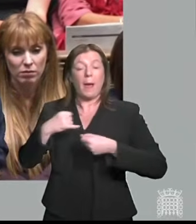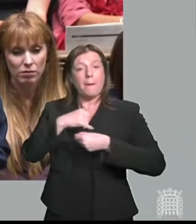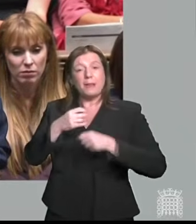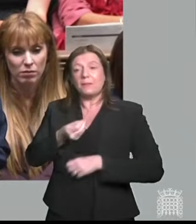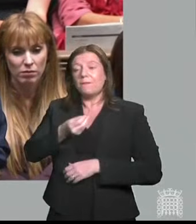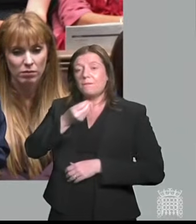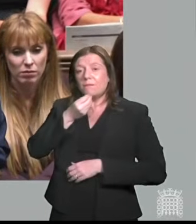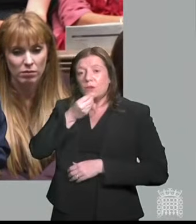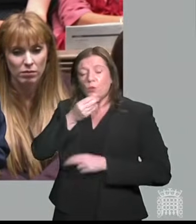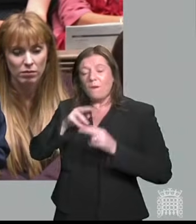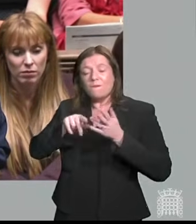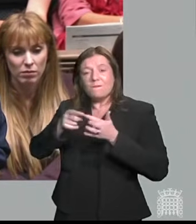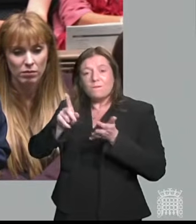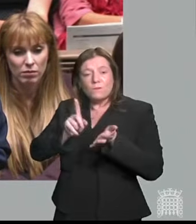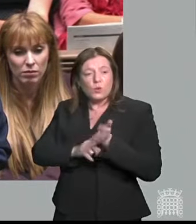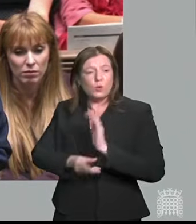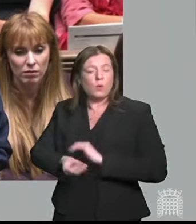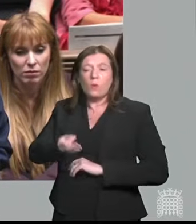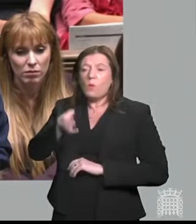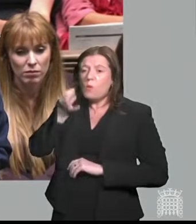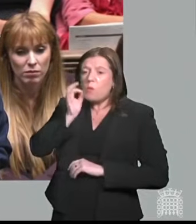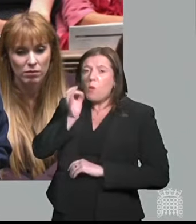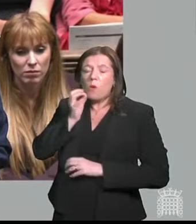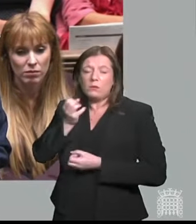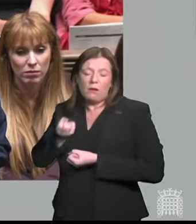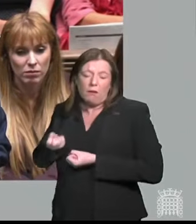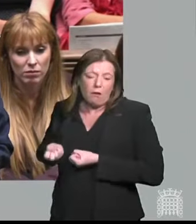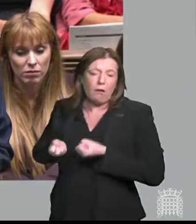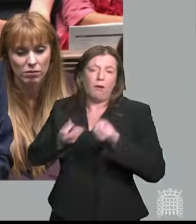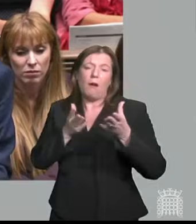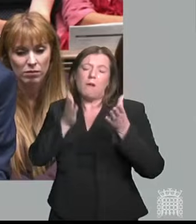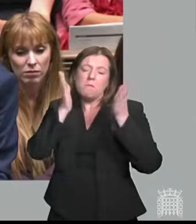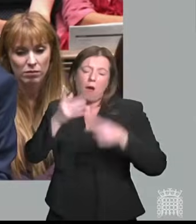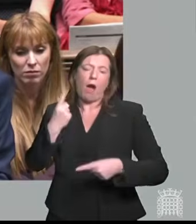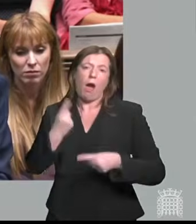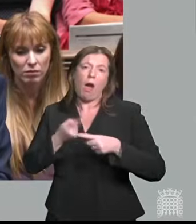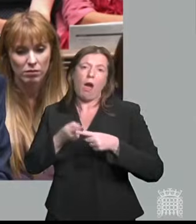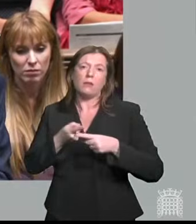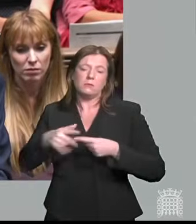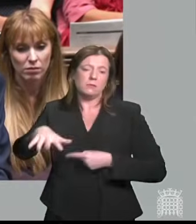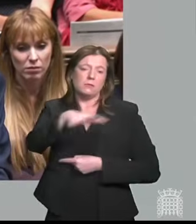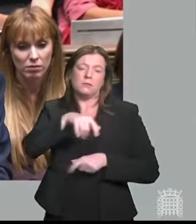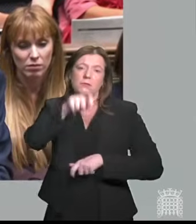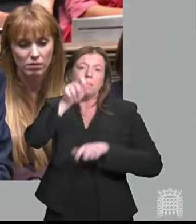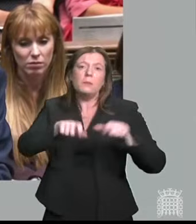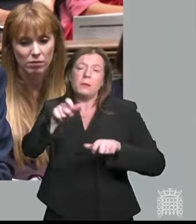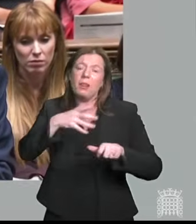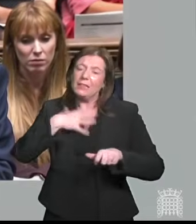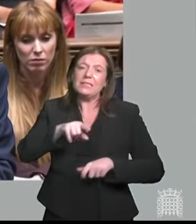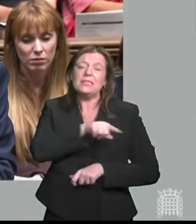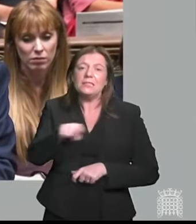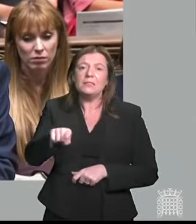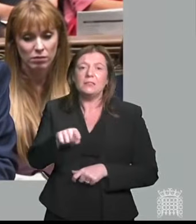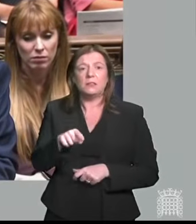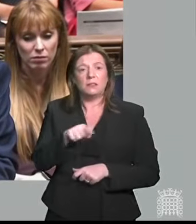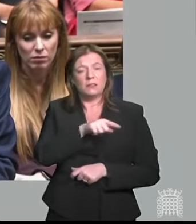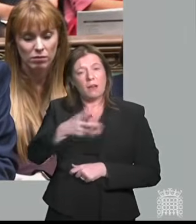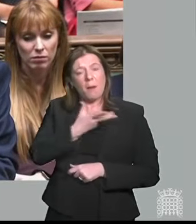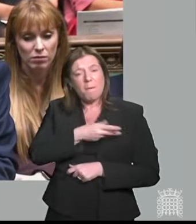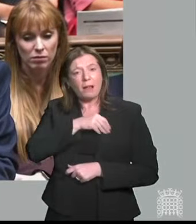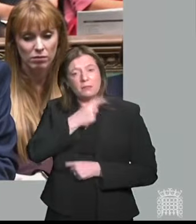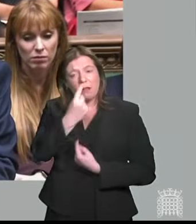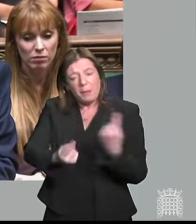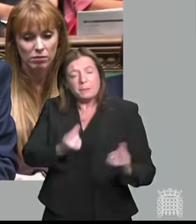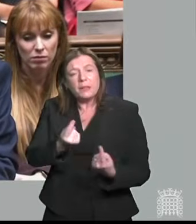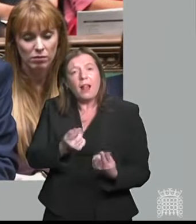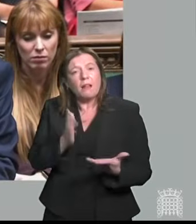food, fuel and water must get into Gaza immediately? This is an urgent situation, and innocent Palestinians